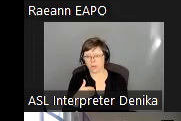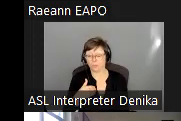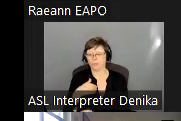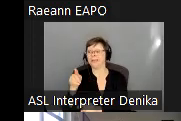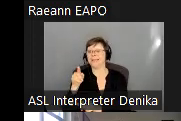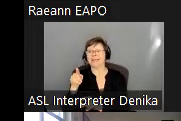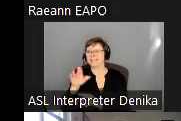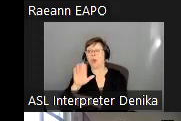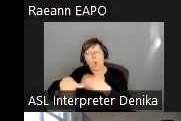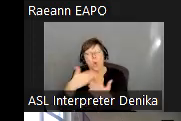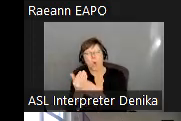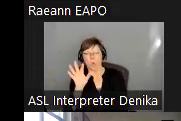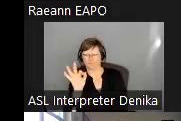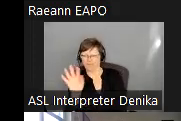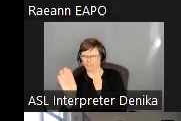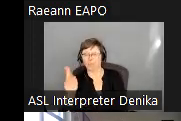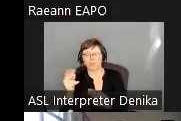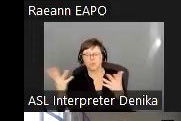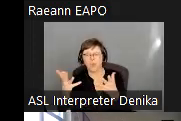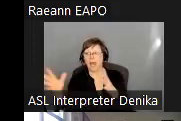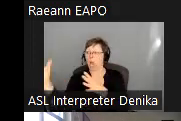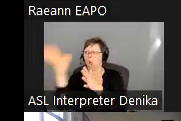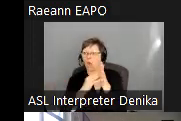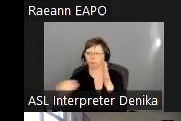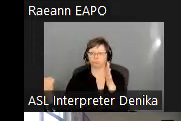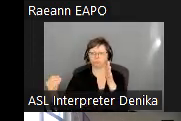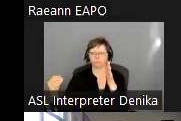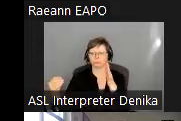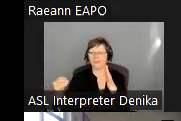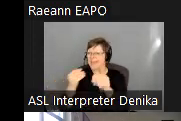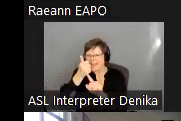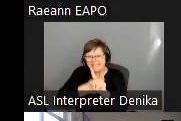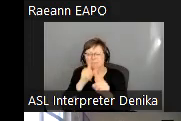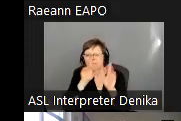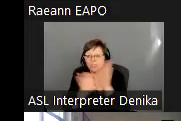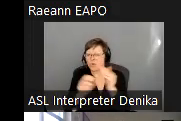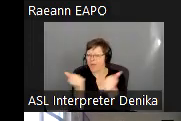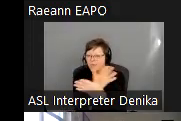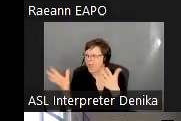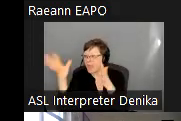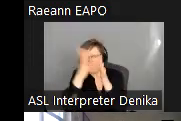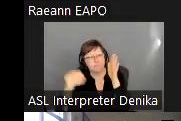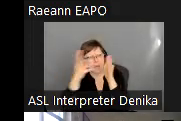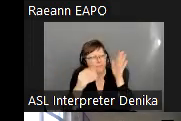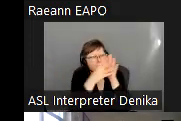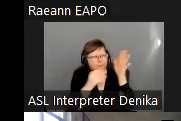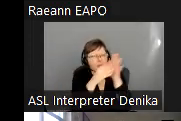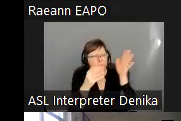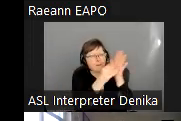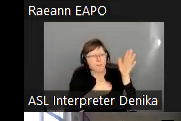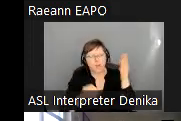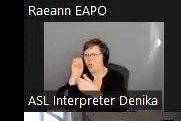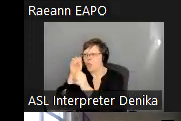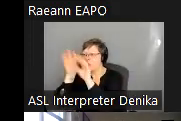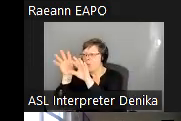his whole Facebook spoofed, where they took every single image and recreated that identically and threw comments on there to make it look